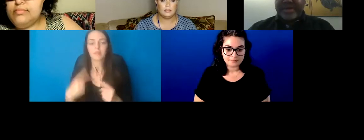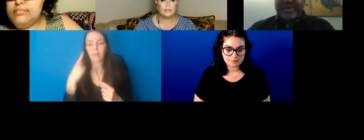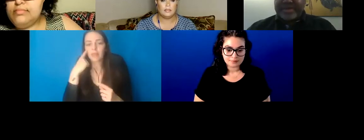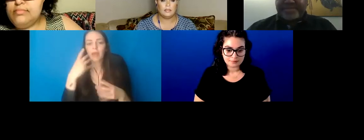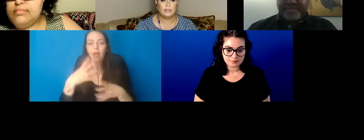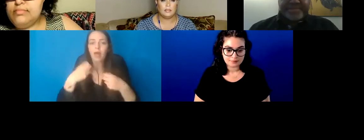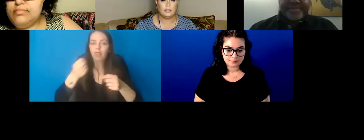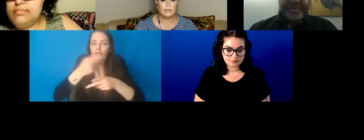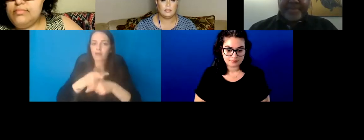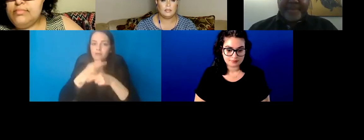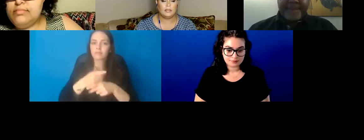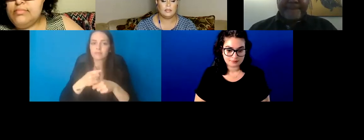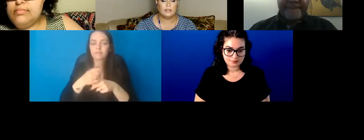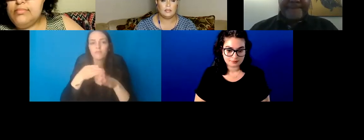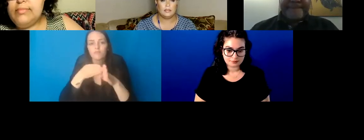with.